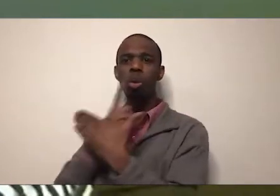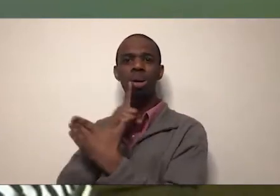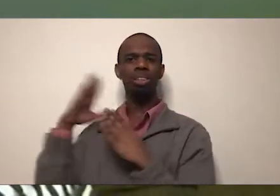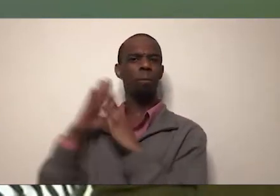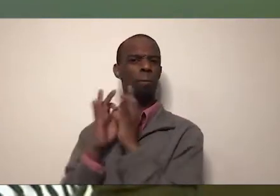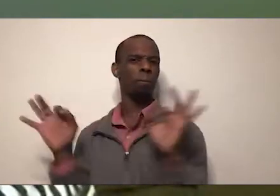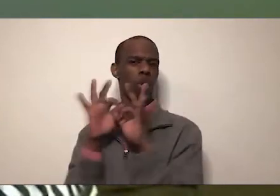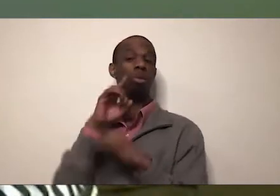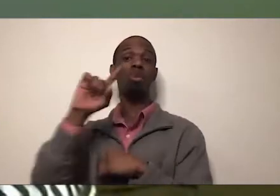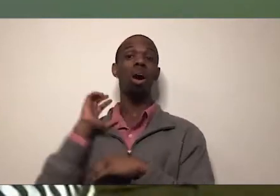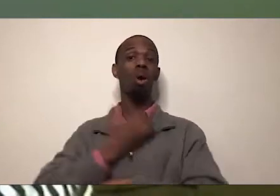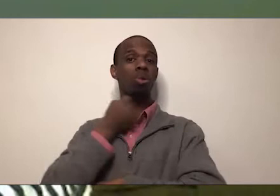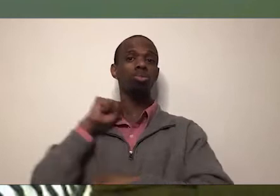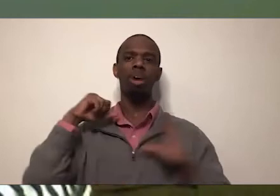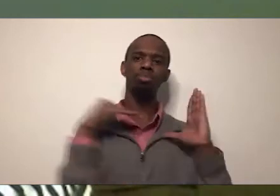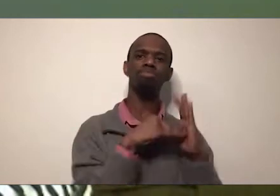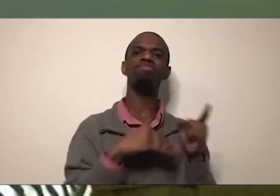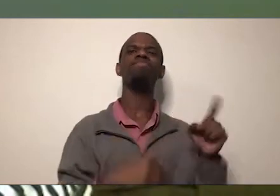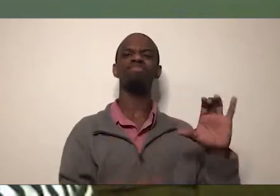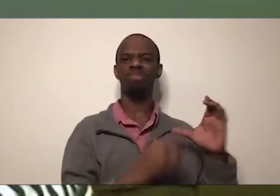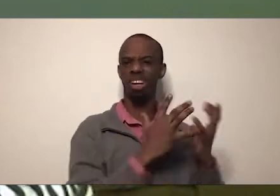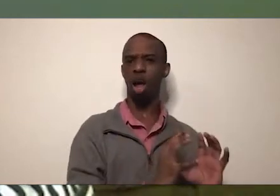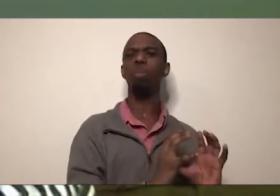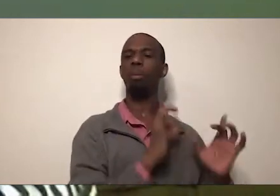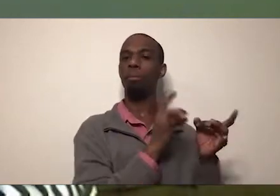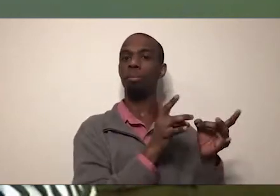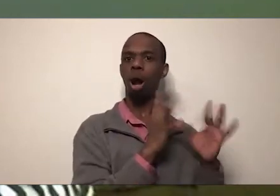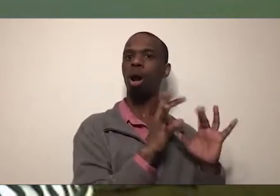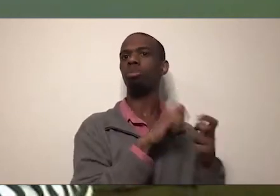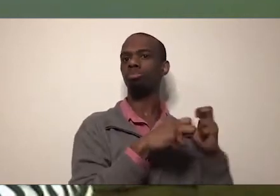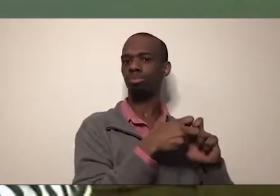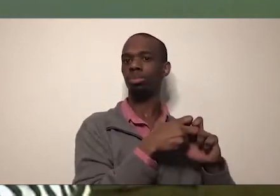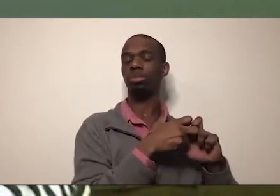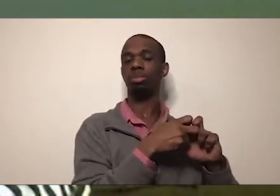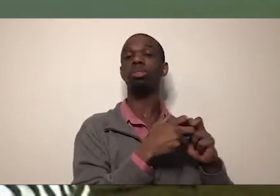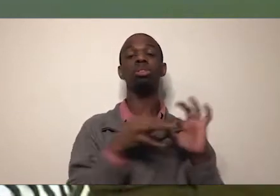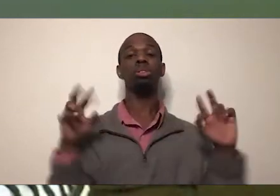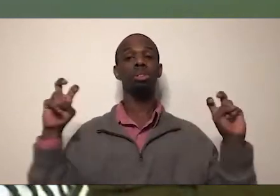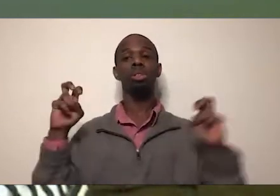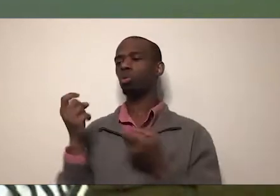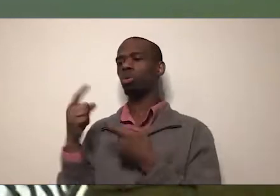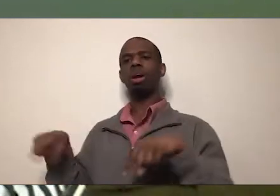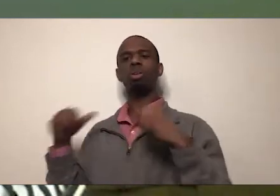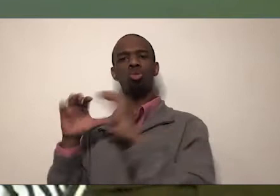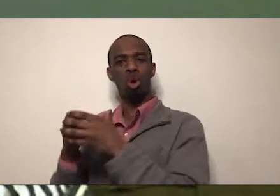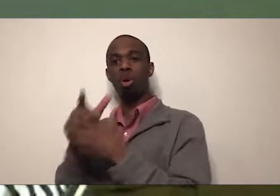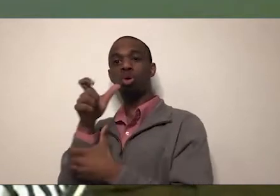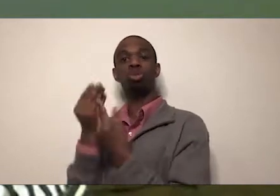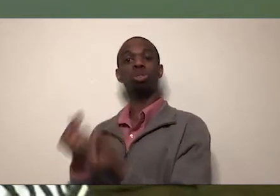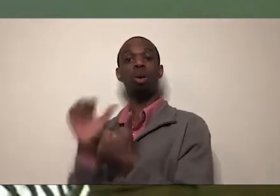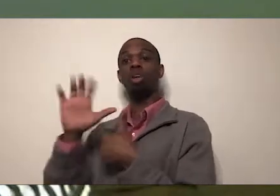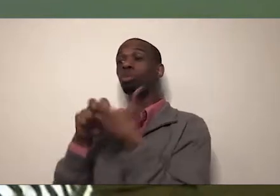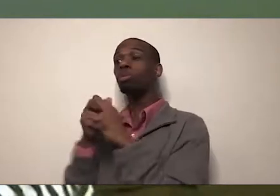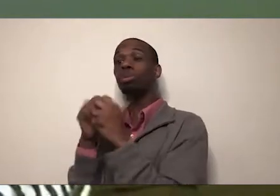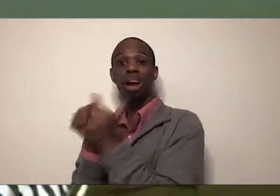their disciplines and those who solve the problems of the world. Each of our panelists are helping to address and solve urgent problems of the